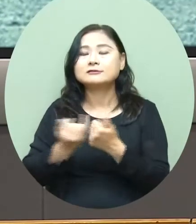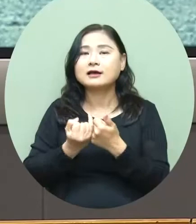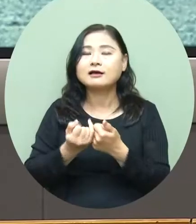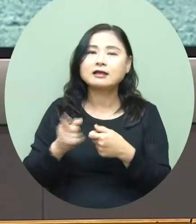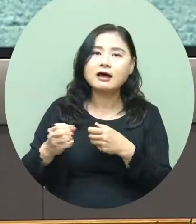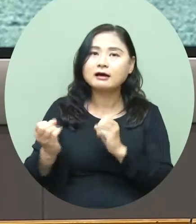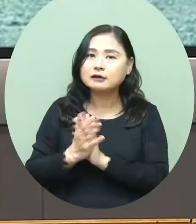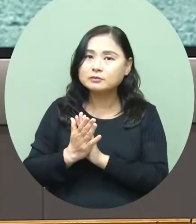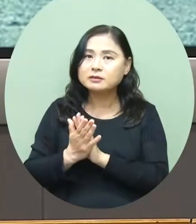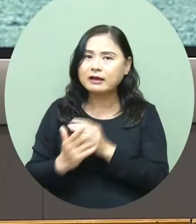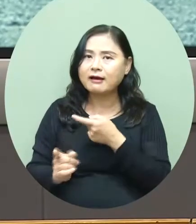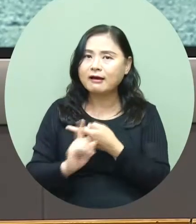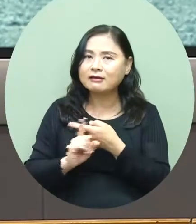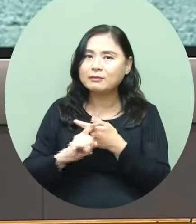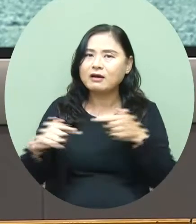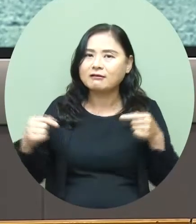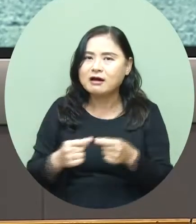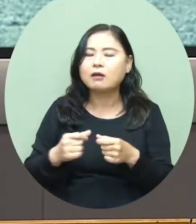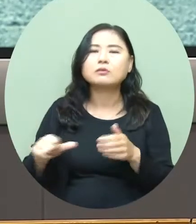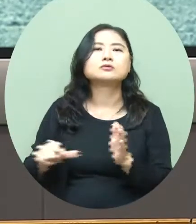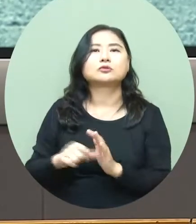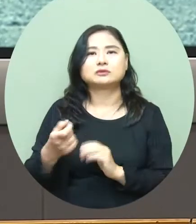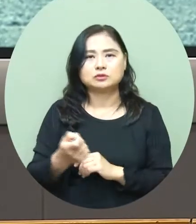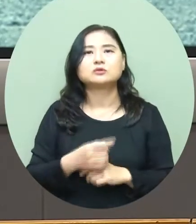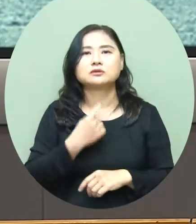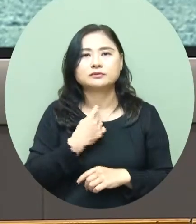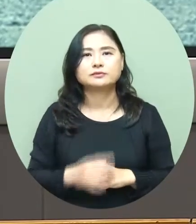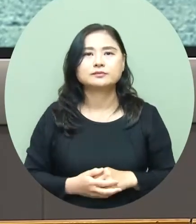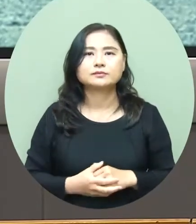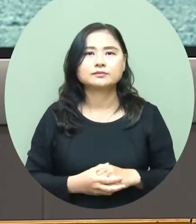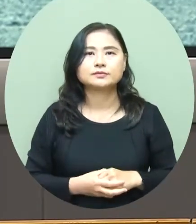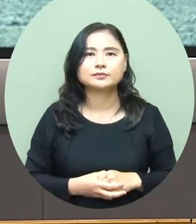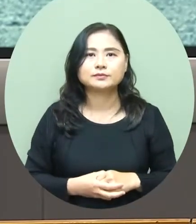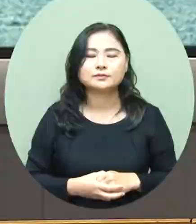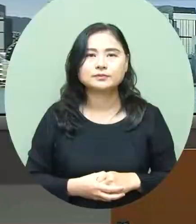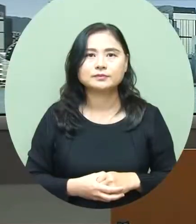and then so we could minimize the risk of infection among students.